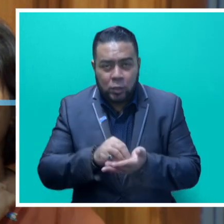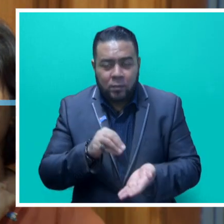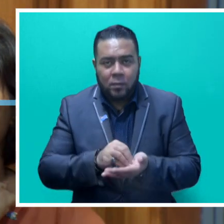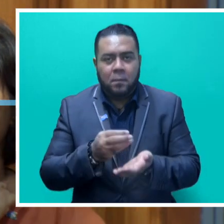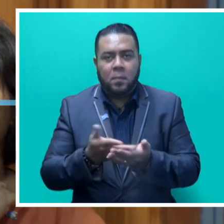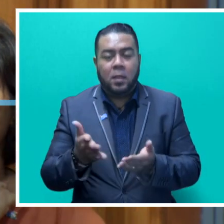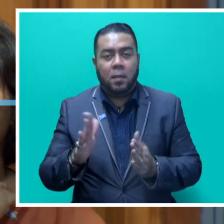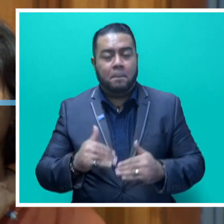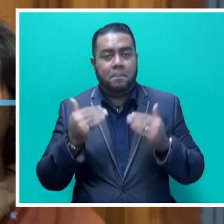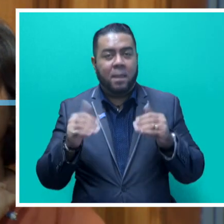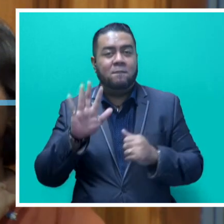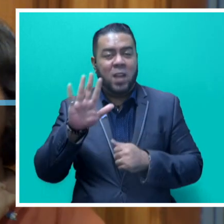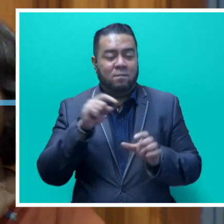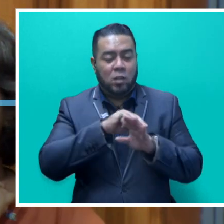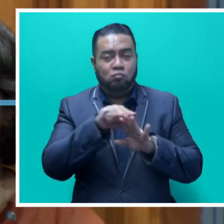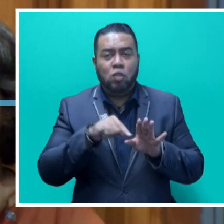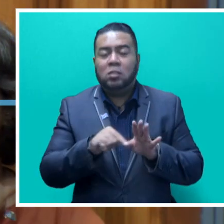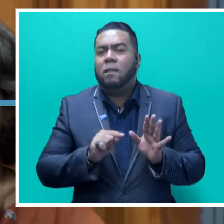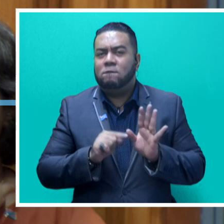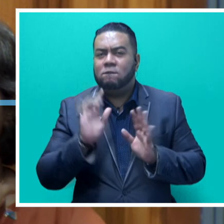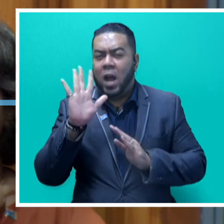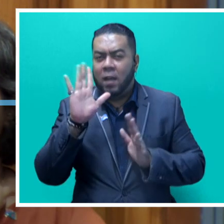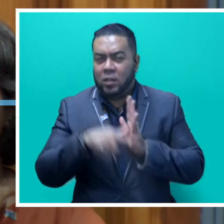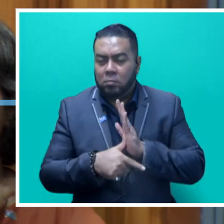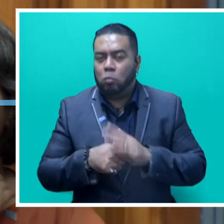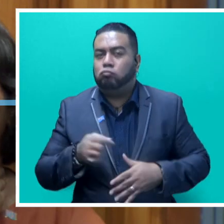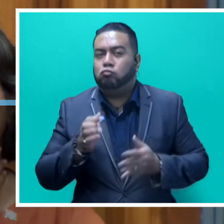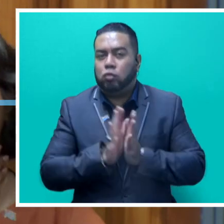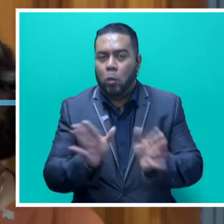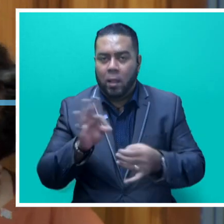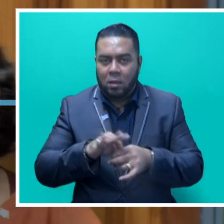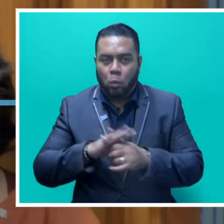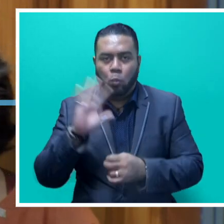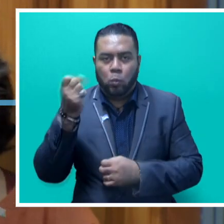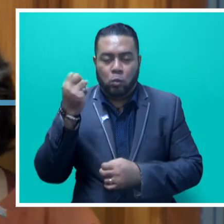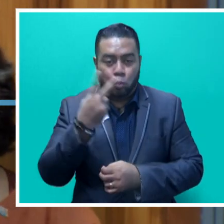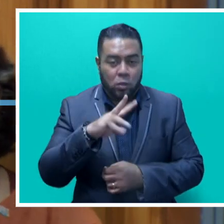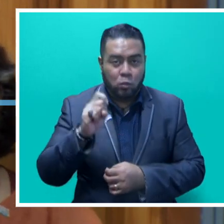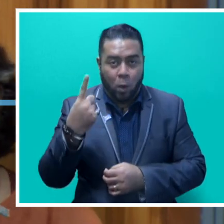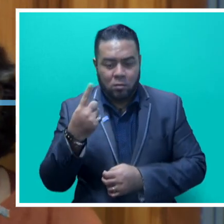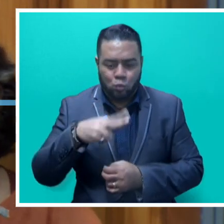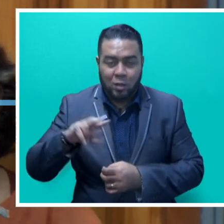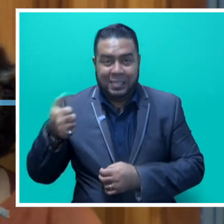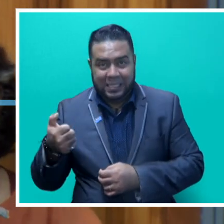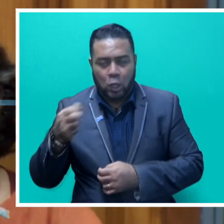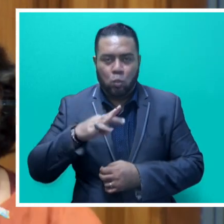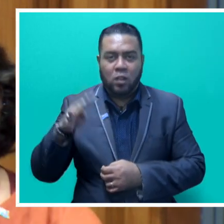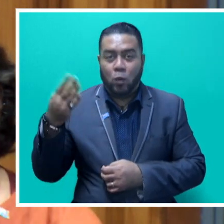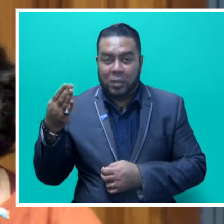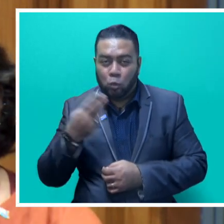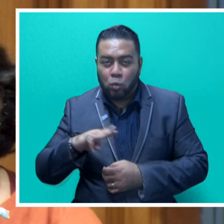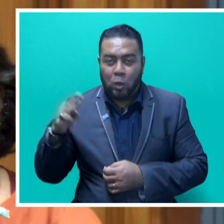in the preceding 5 general elections in 1999, 2001, 2006, 2014,